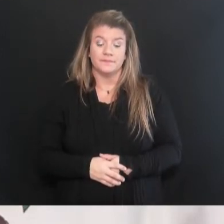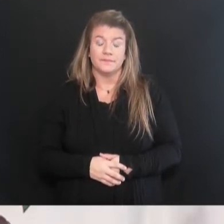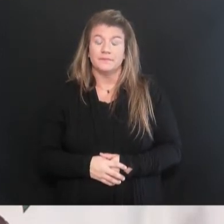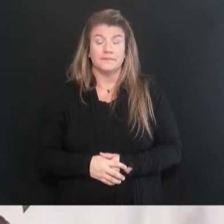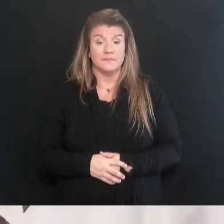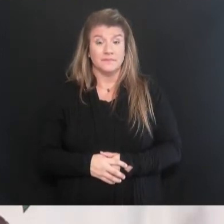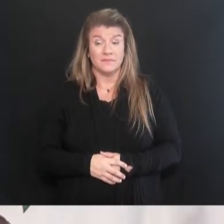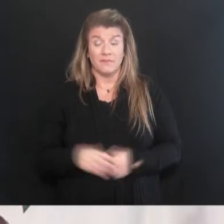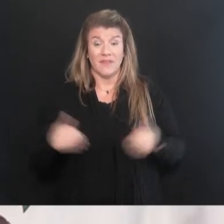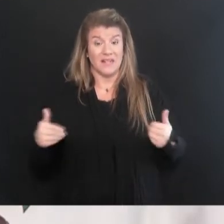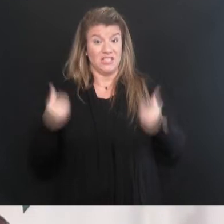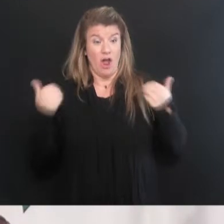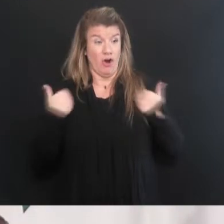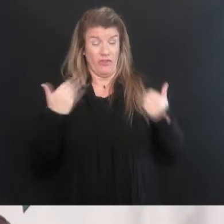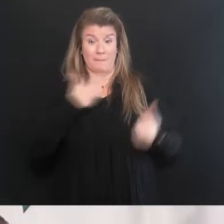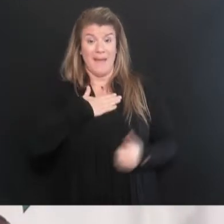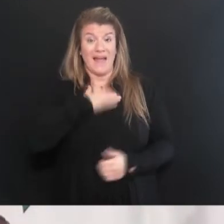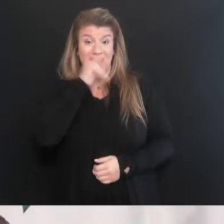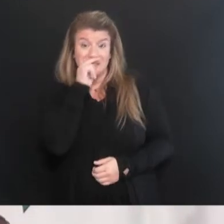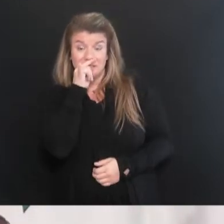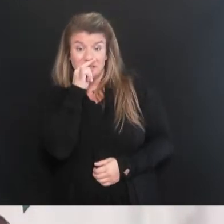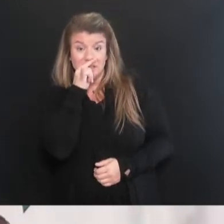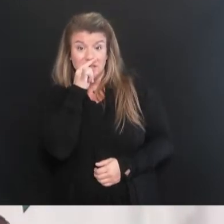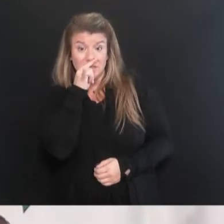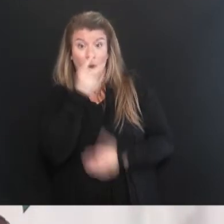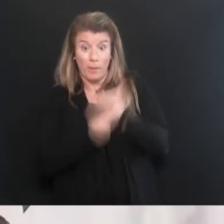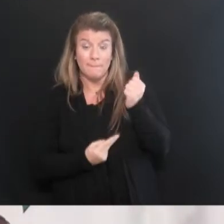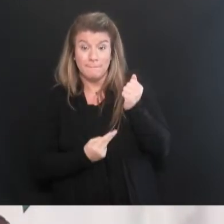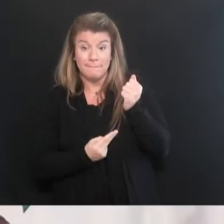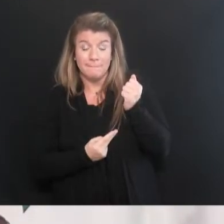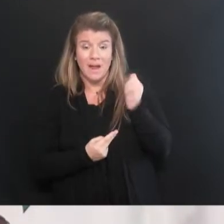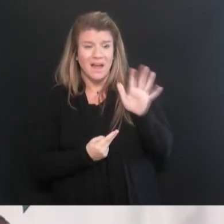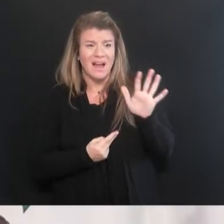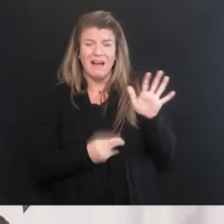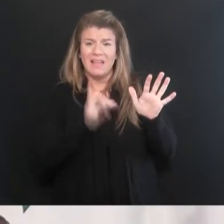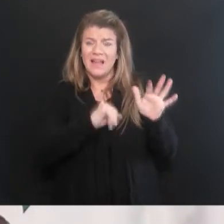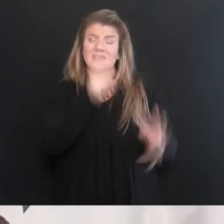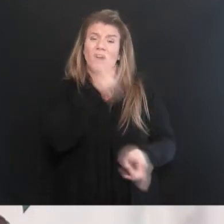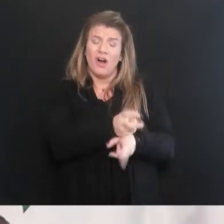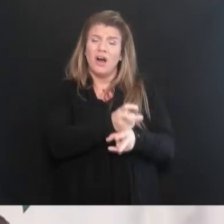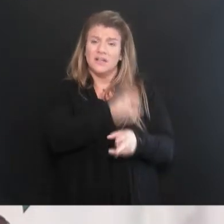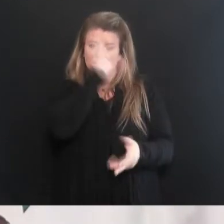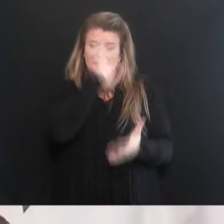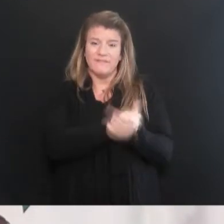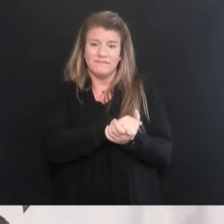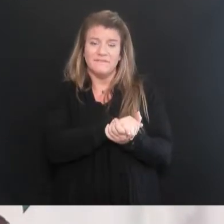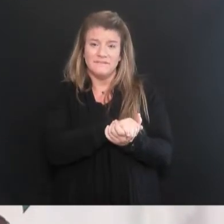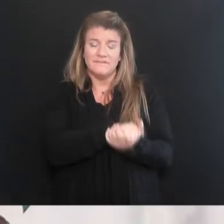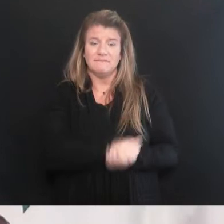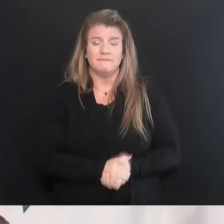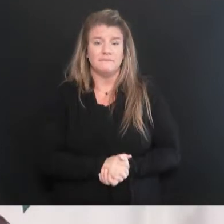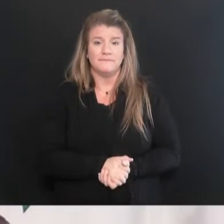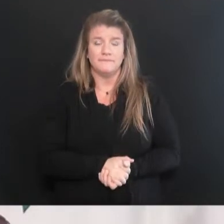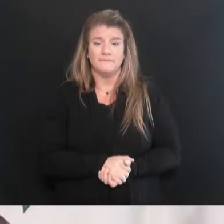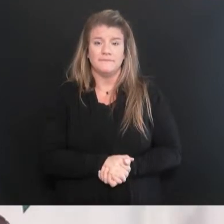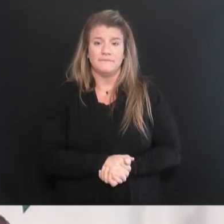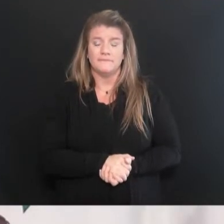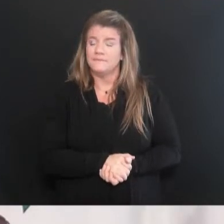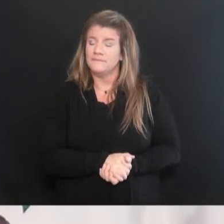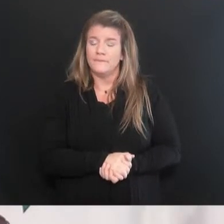Younger than both of my children. Hard to believe. Hard to believe.